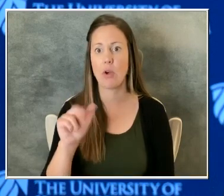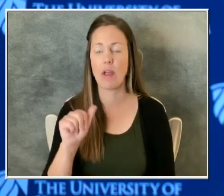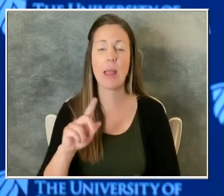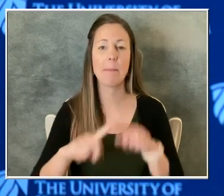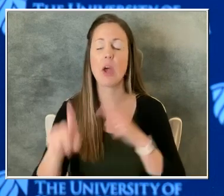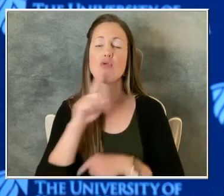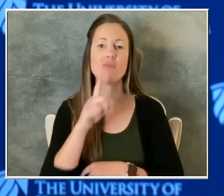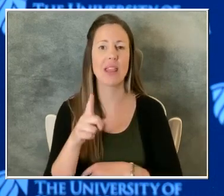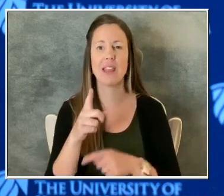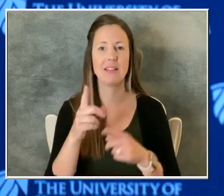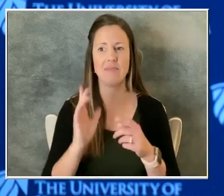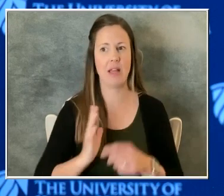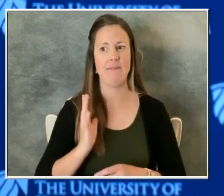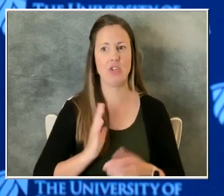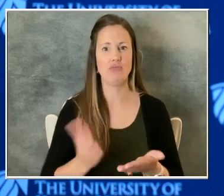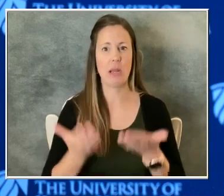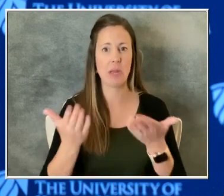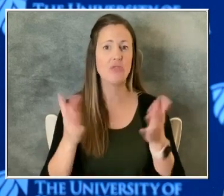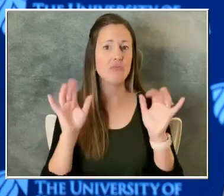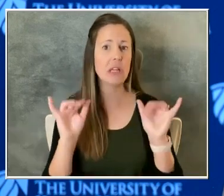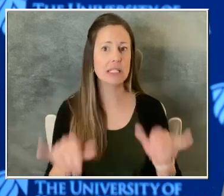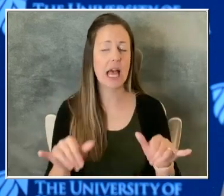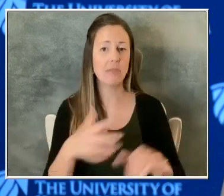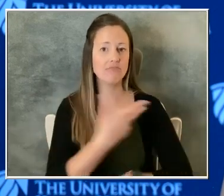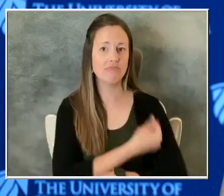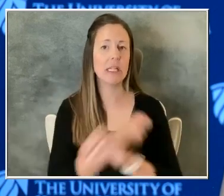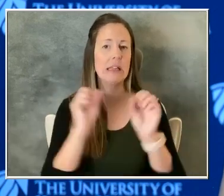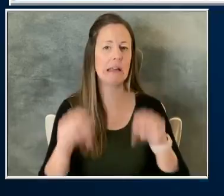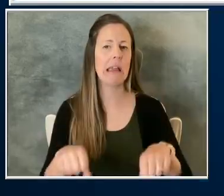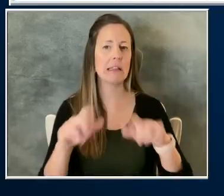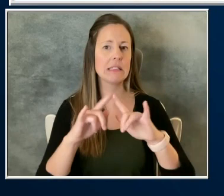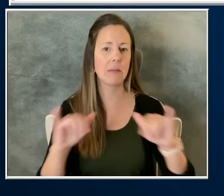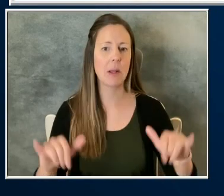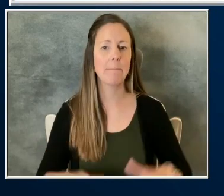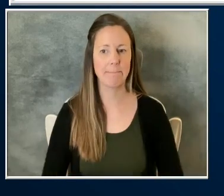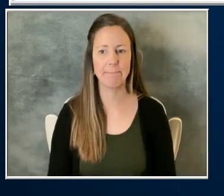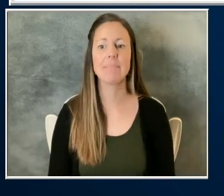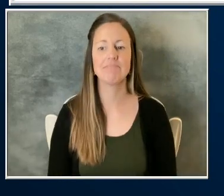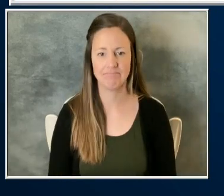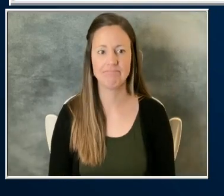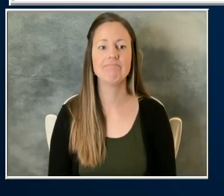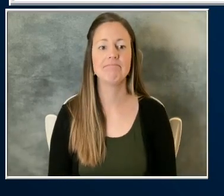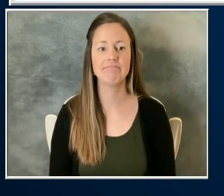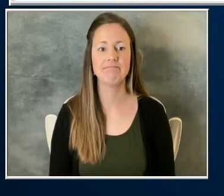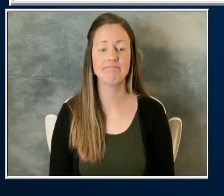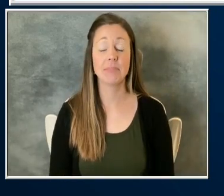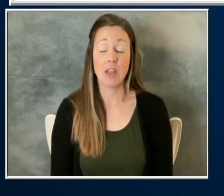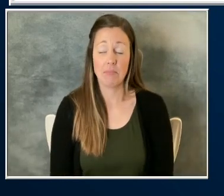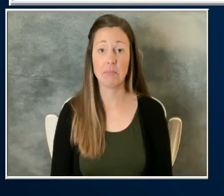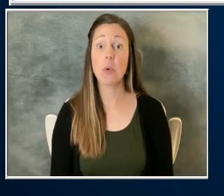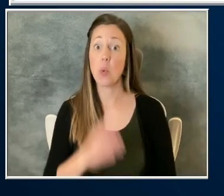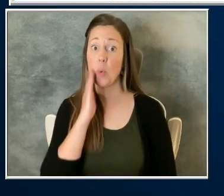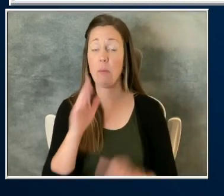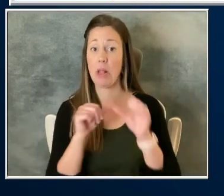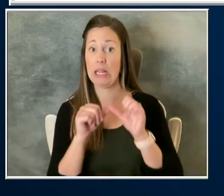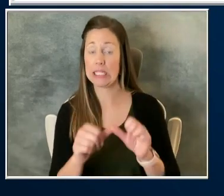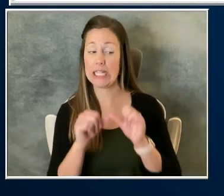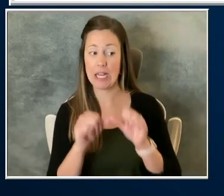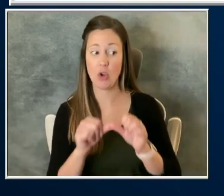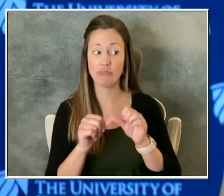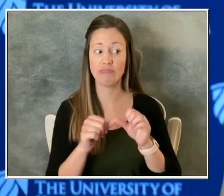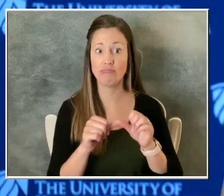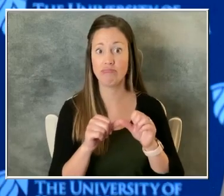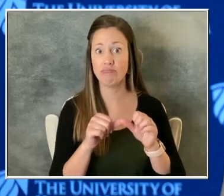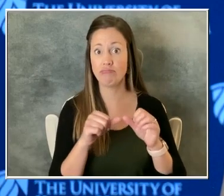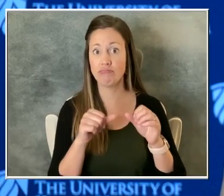ACIP is that those vaccines can be co-administered. So now, certainly we will continue moving forward looking for data signals